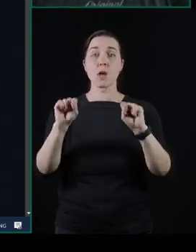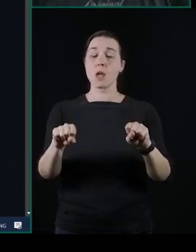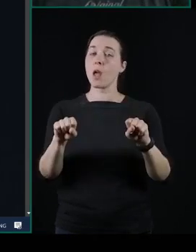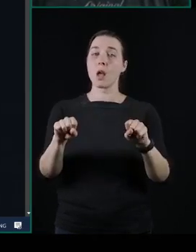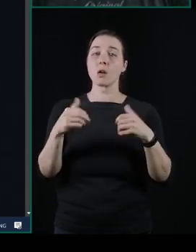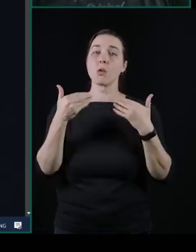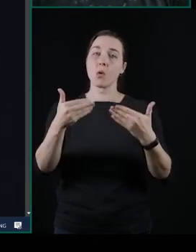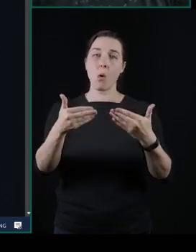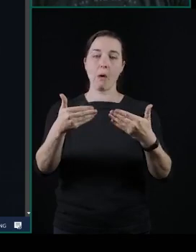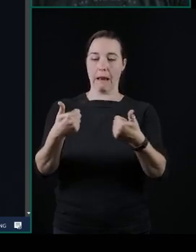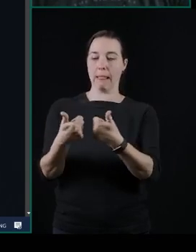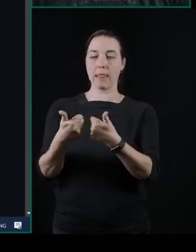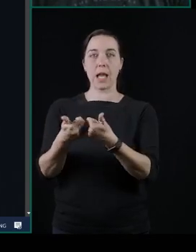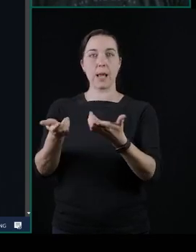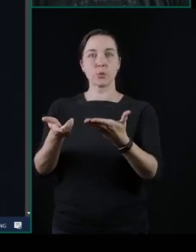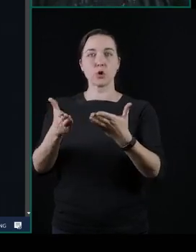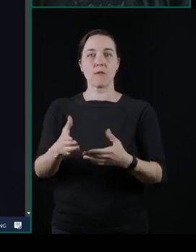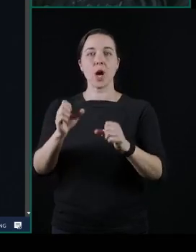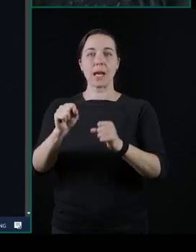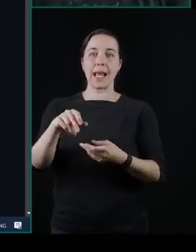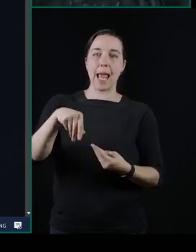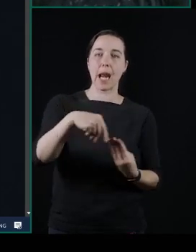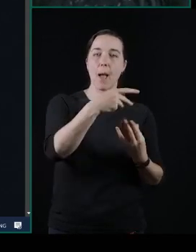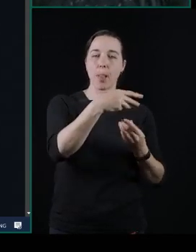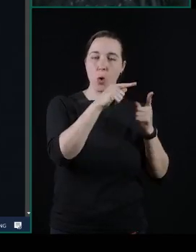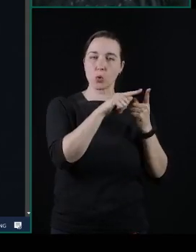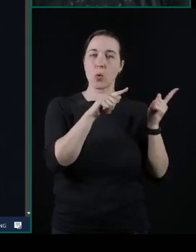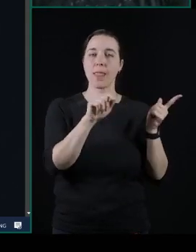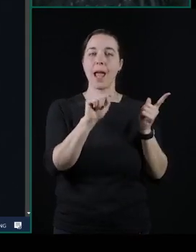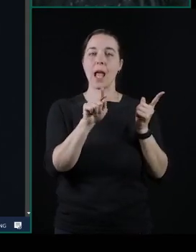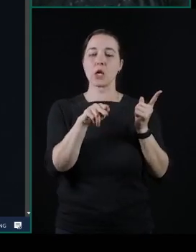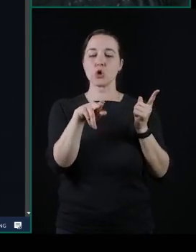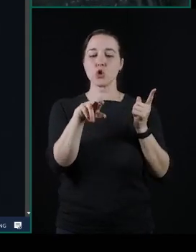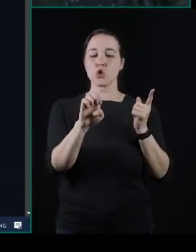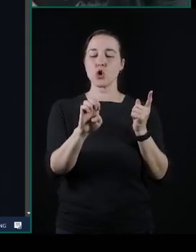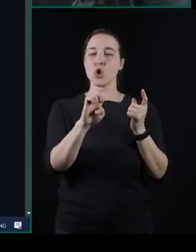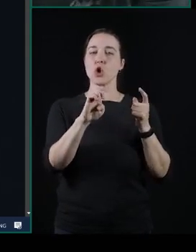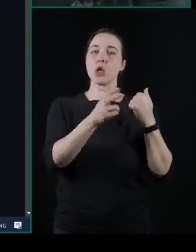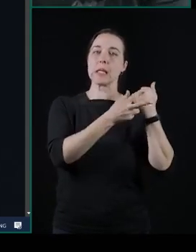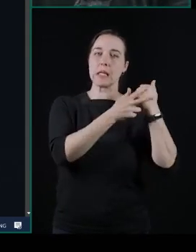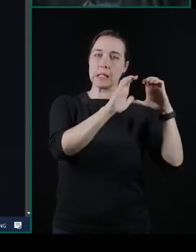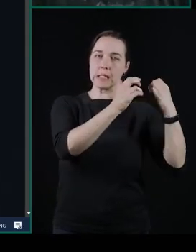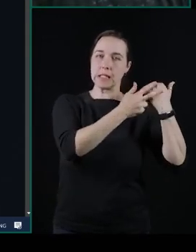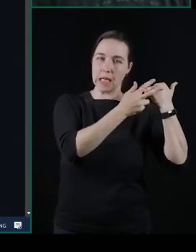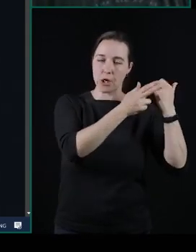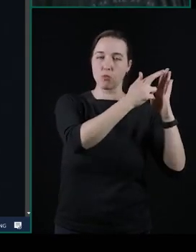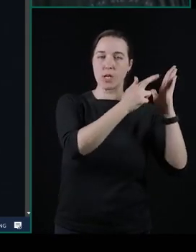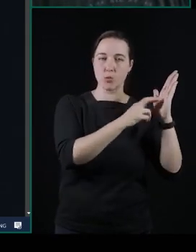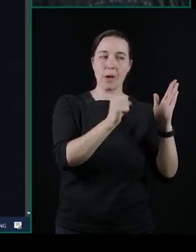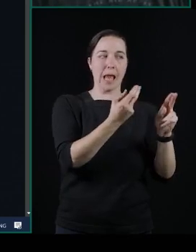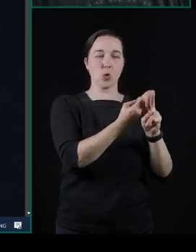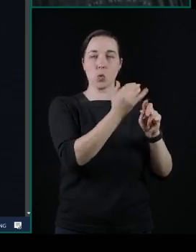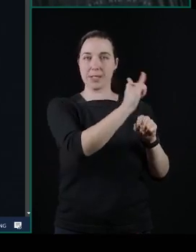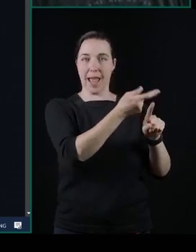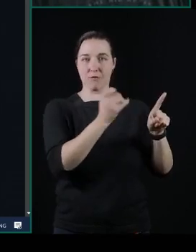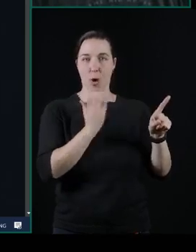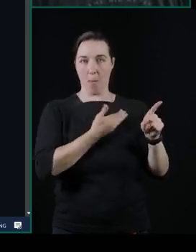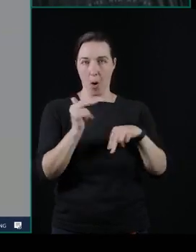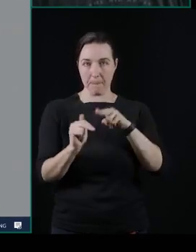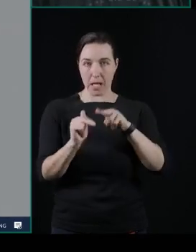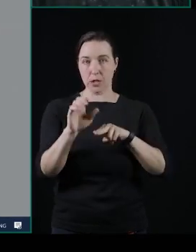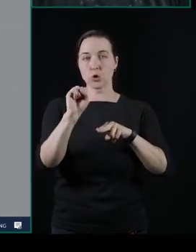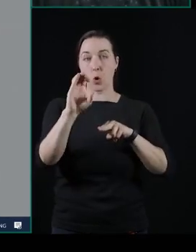can take the game server and upload it to the Azure Container Registry so we can use it from our build. So we'll go